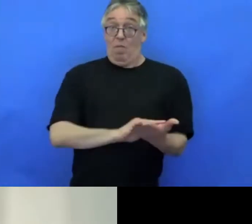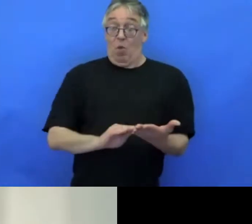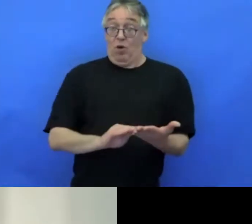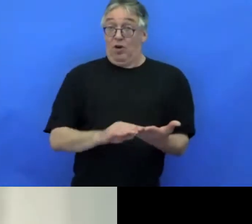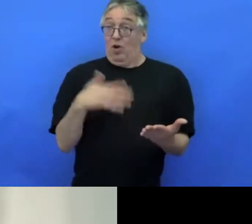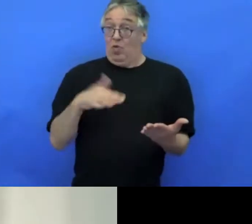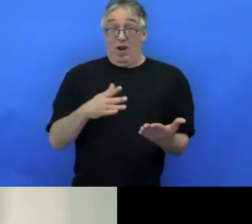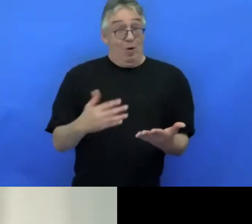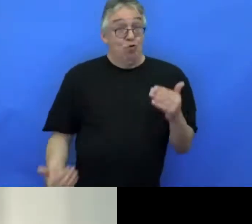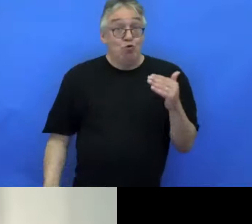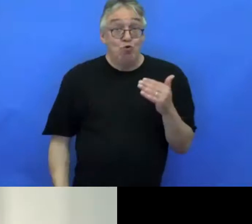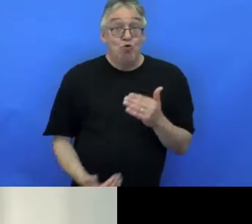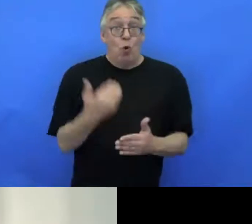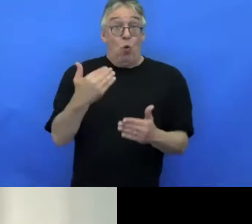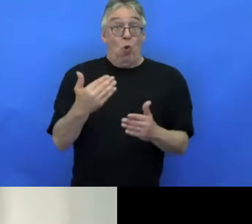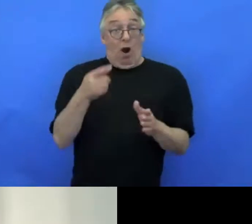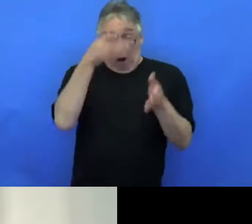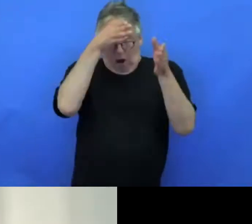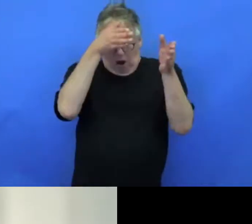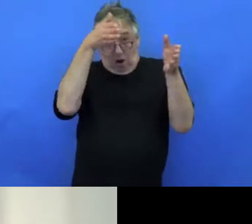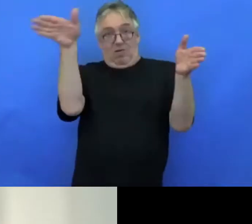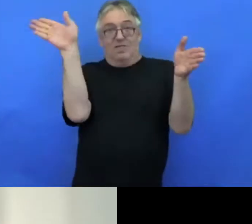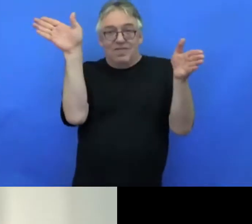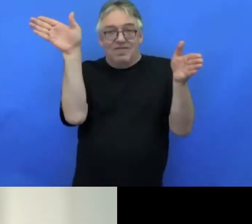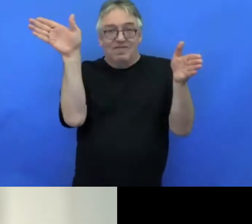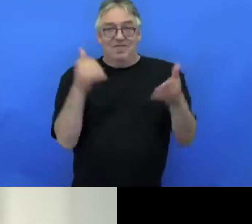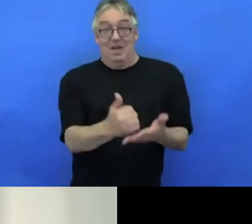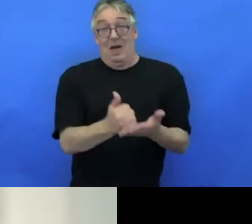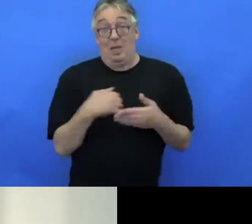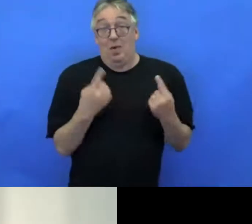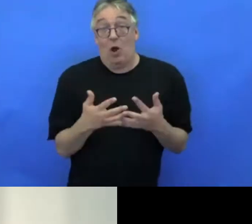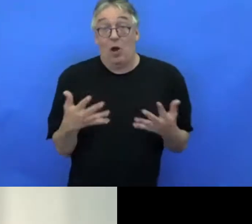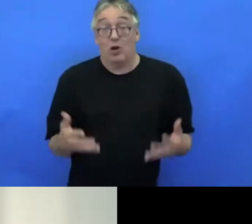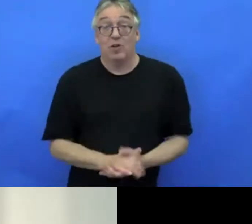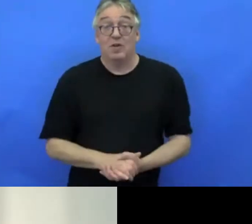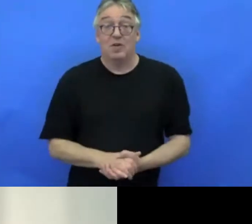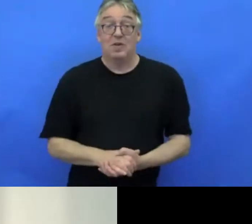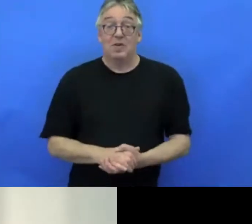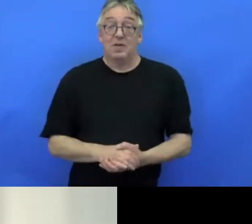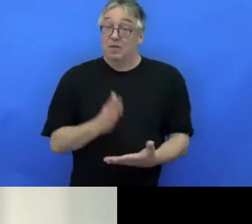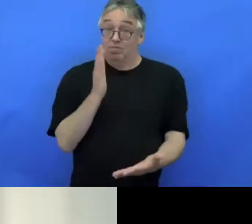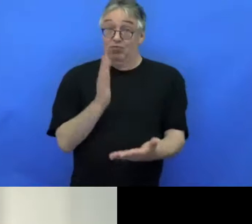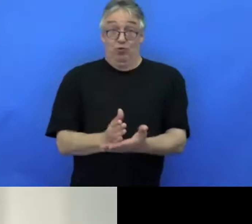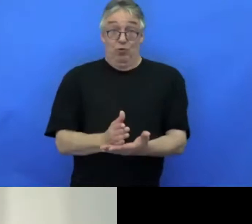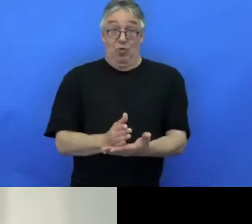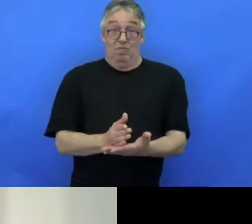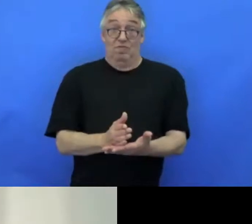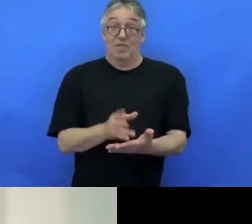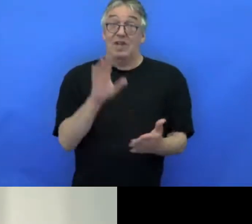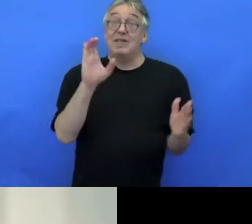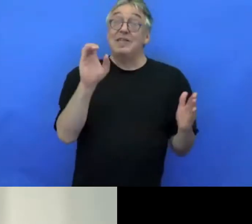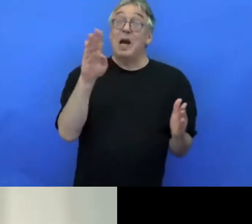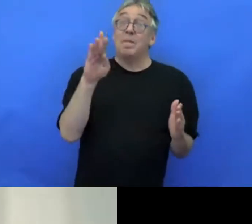thinking. Will made the point about the CRPD being relevant across the entire peace continuum.